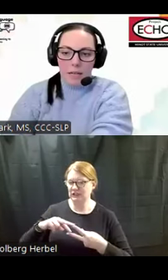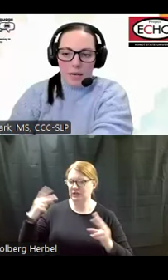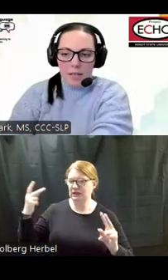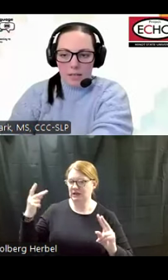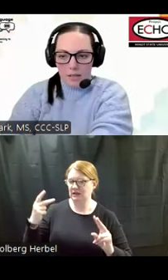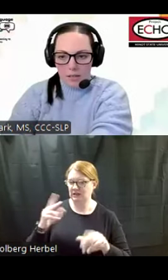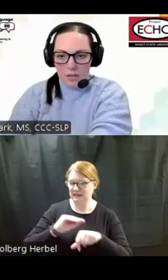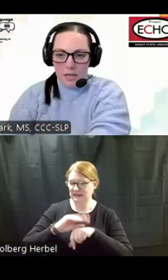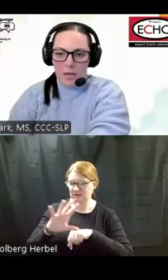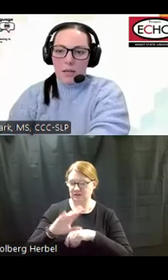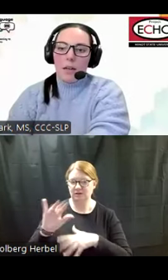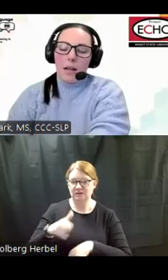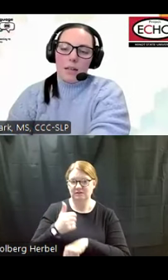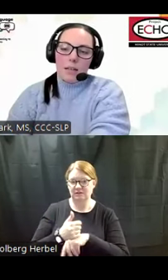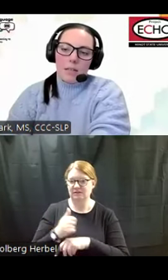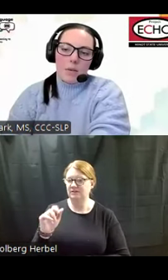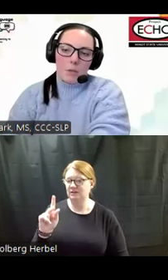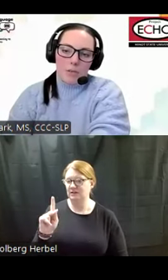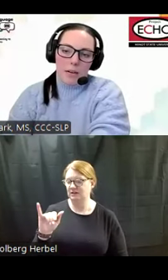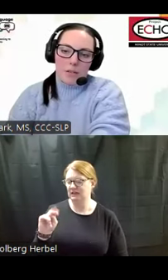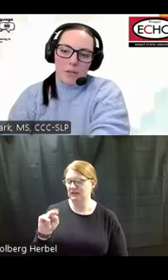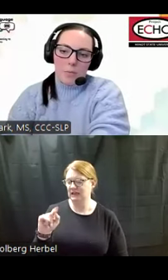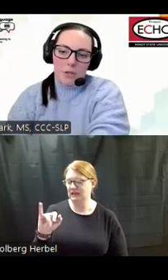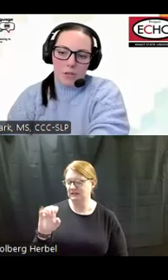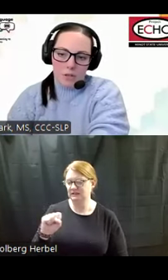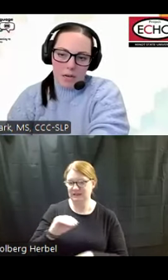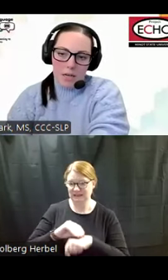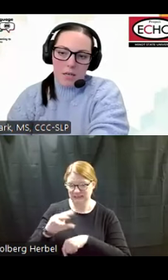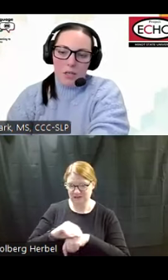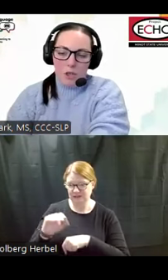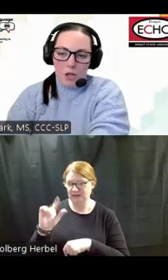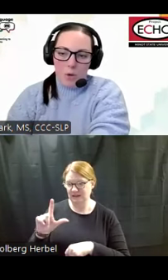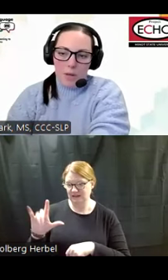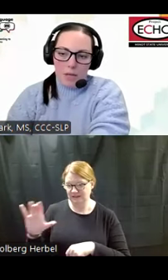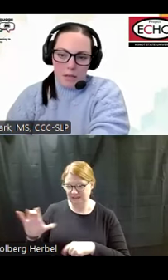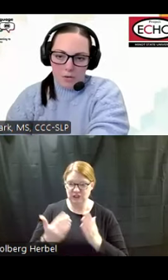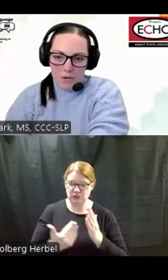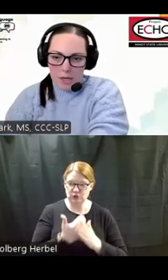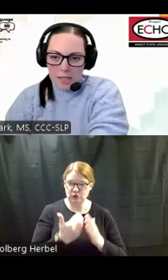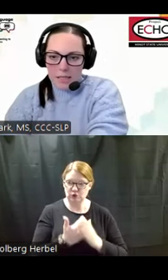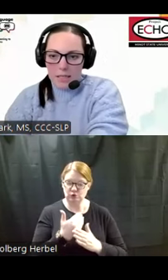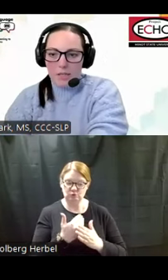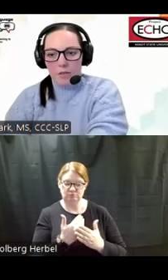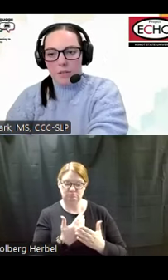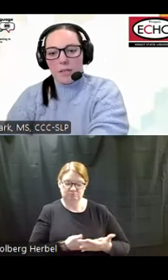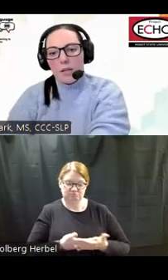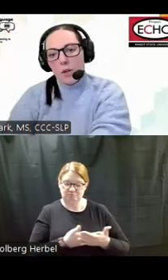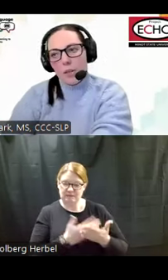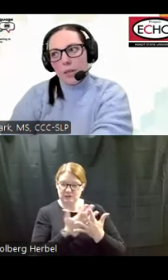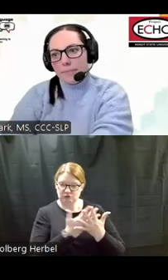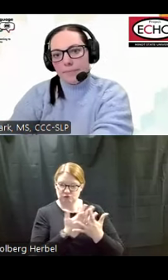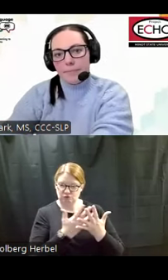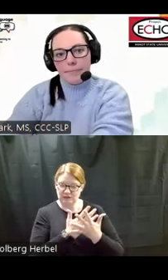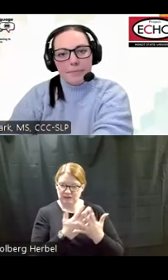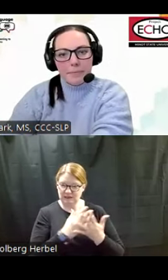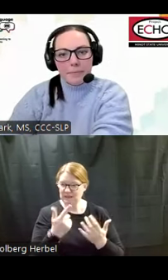of Kinetics Consulting, LLC, which provides newborn screening, genomics, and rare disease services